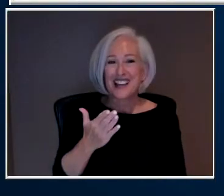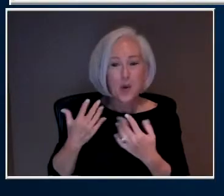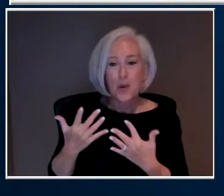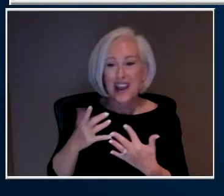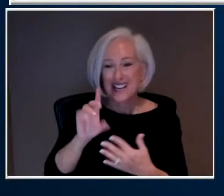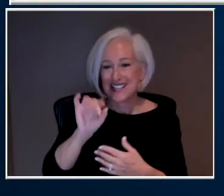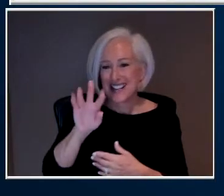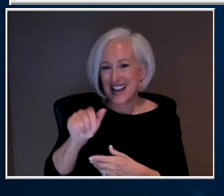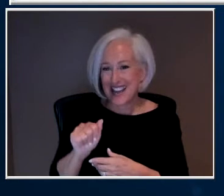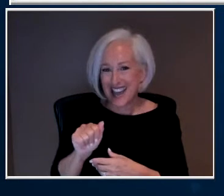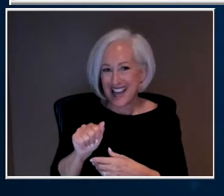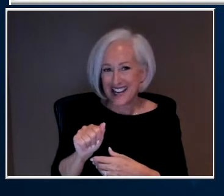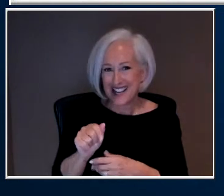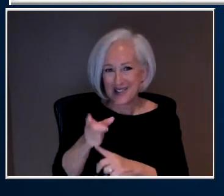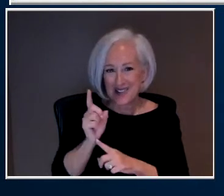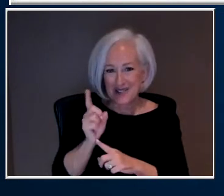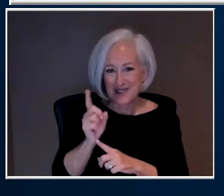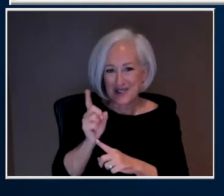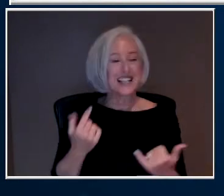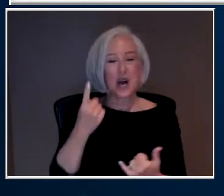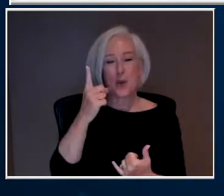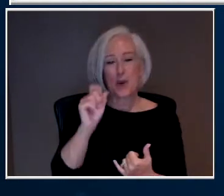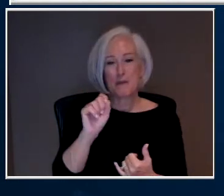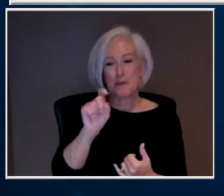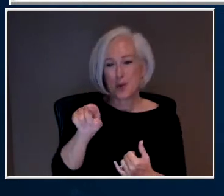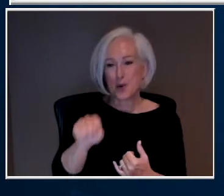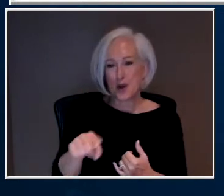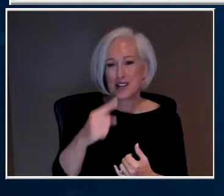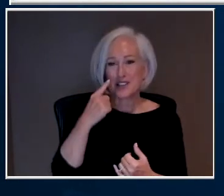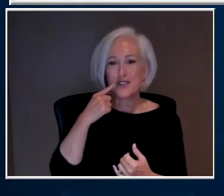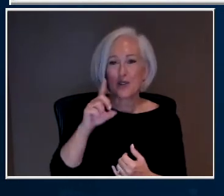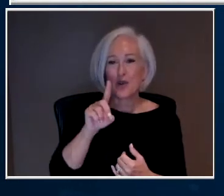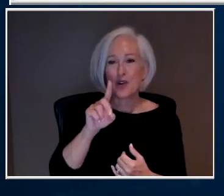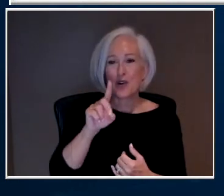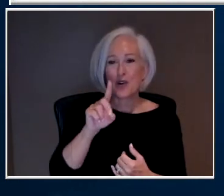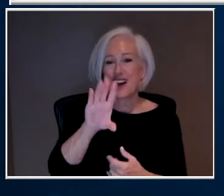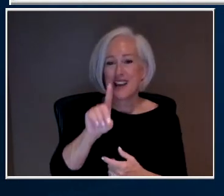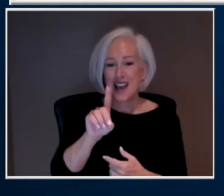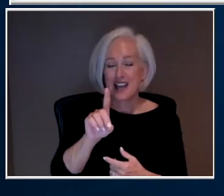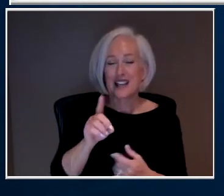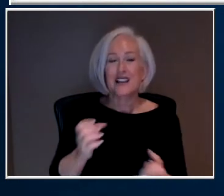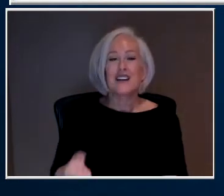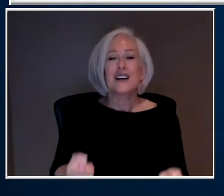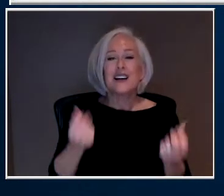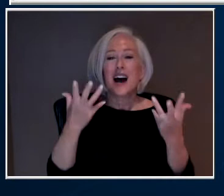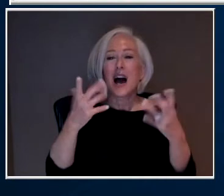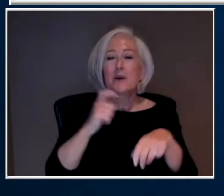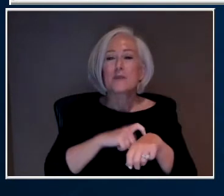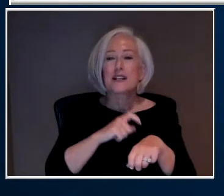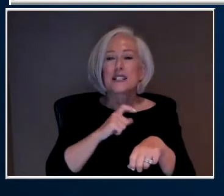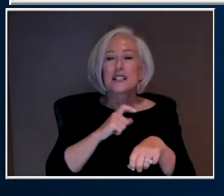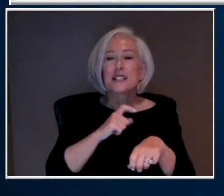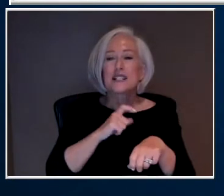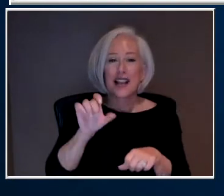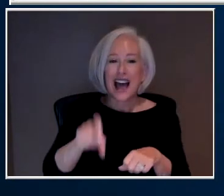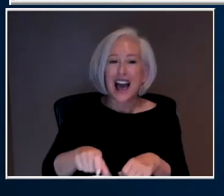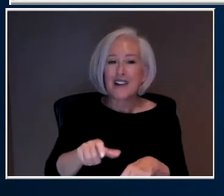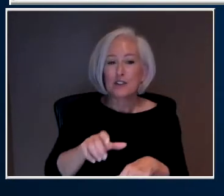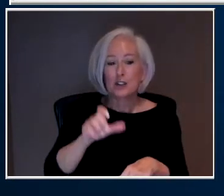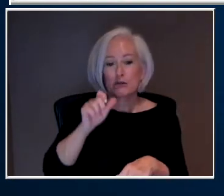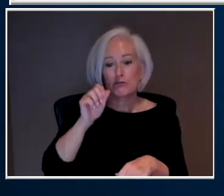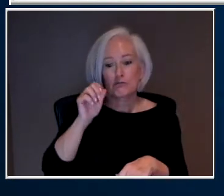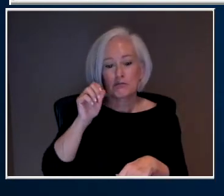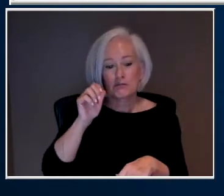get to you in a second. I have one more question for Dr. Syed. That's how much time someone has to be in pain before they can try the spinal